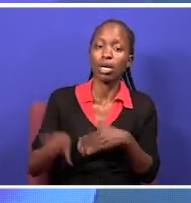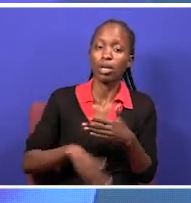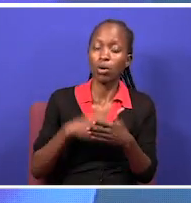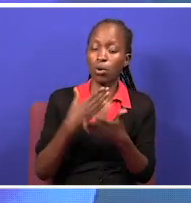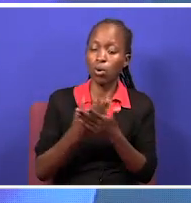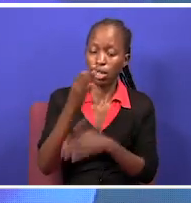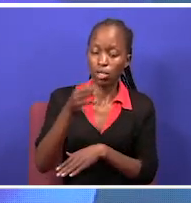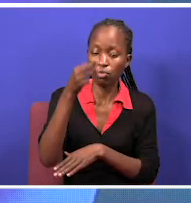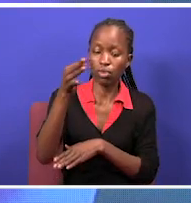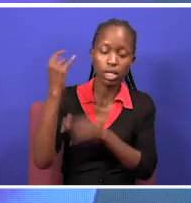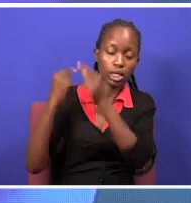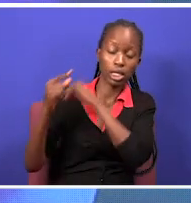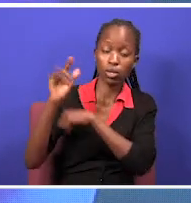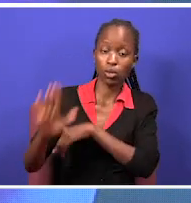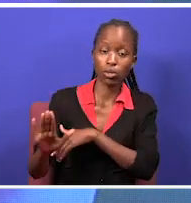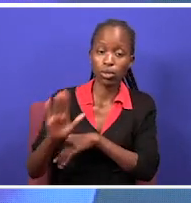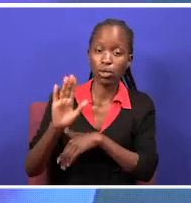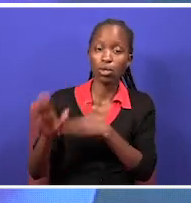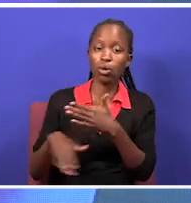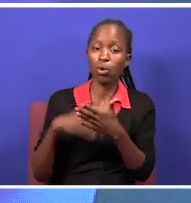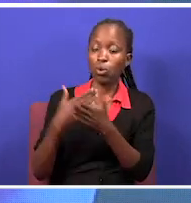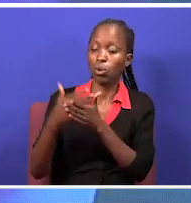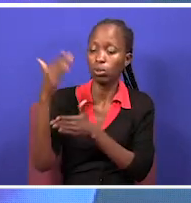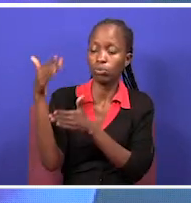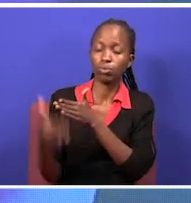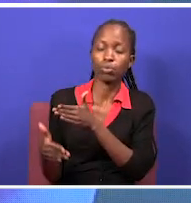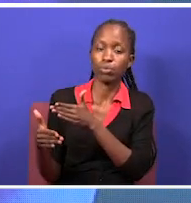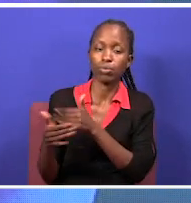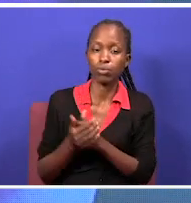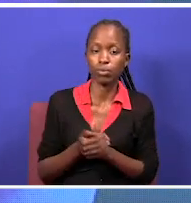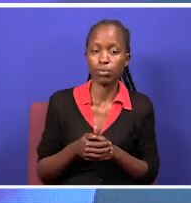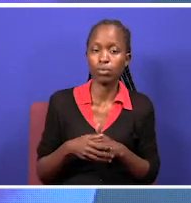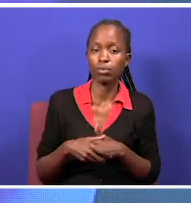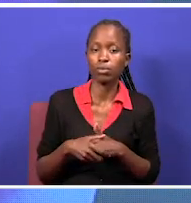future generations were cut off